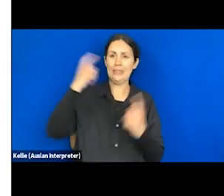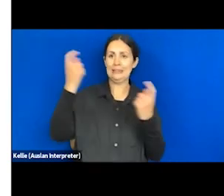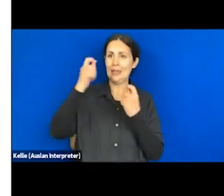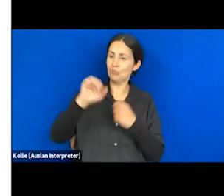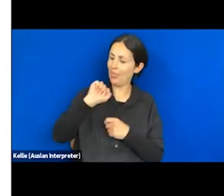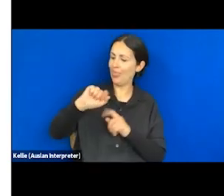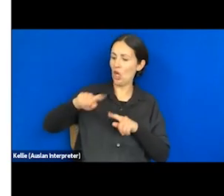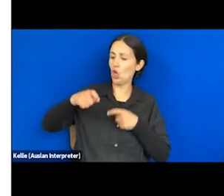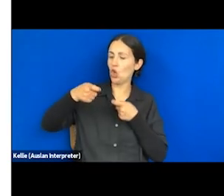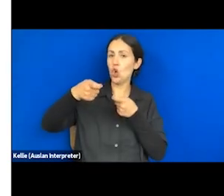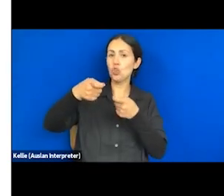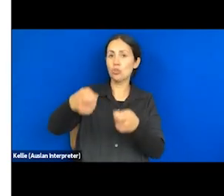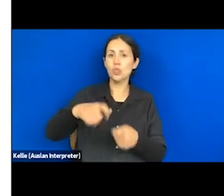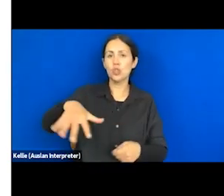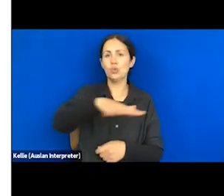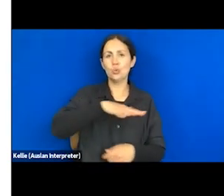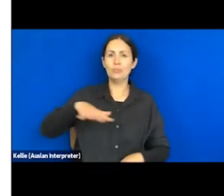to the life of the region.